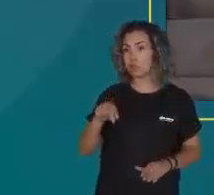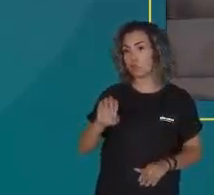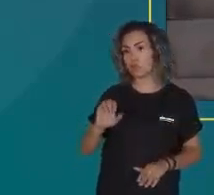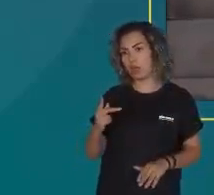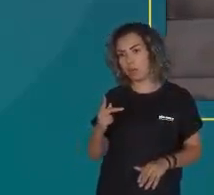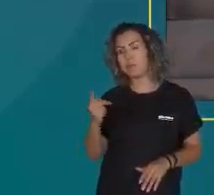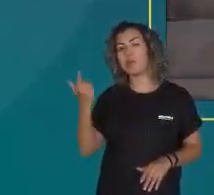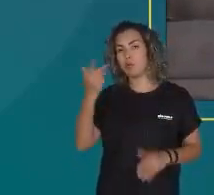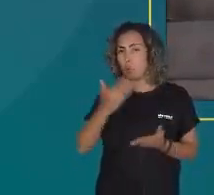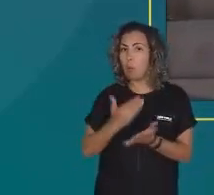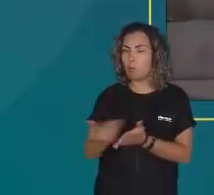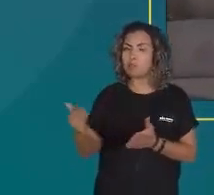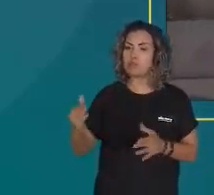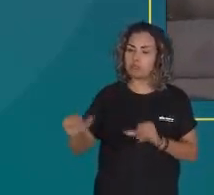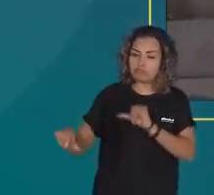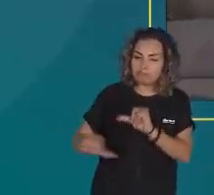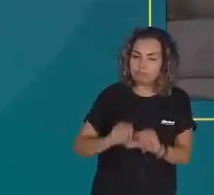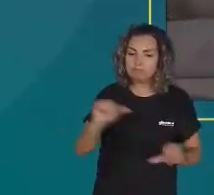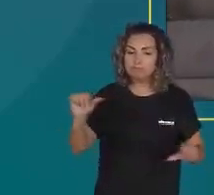Finance reports.